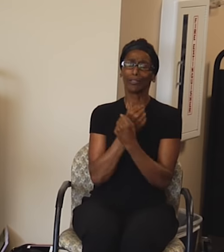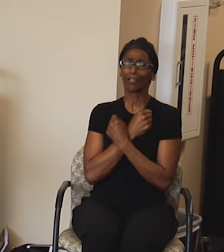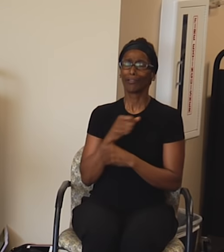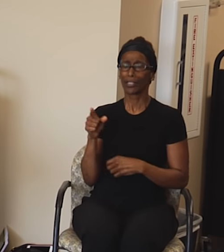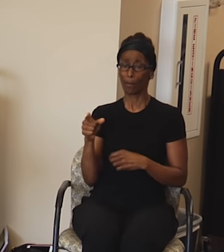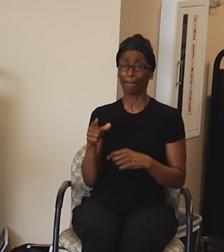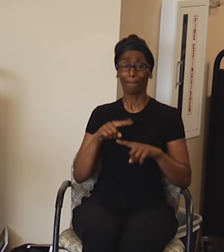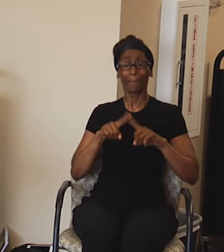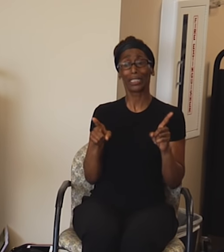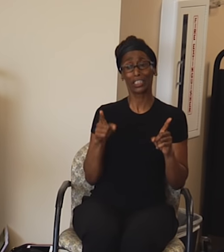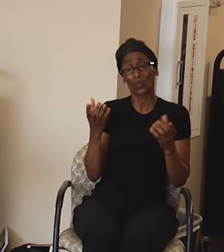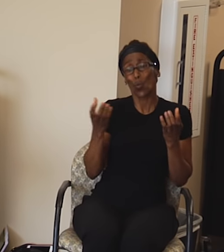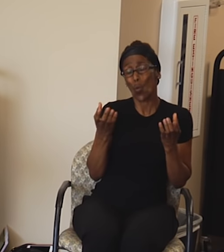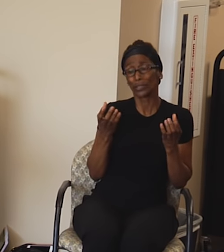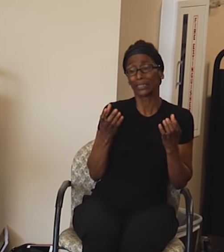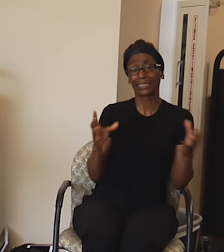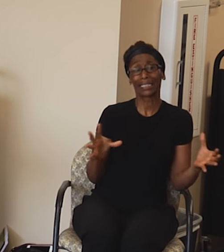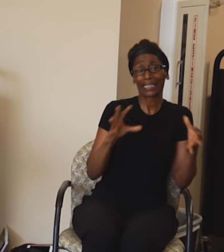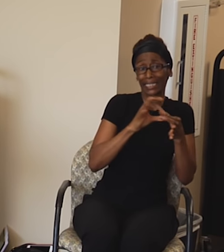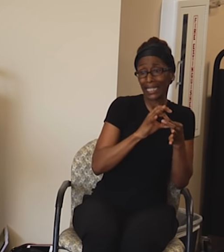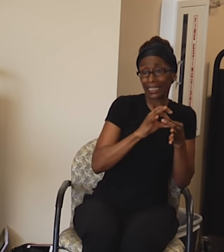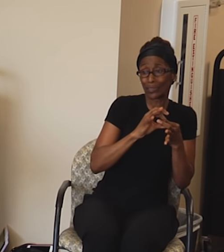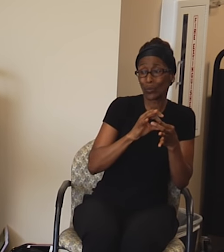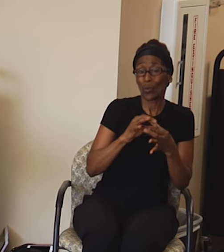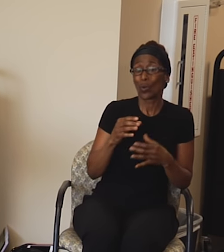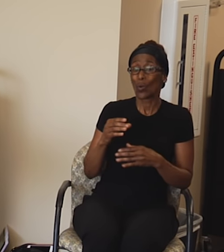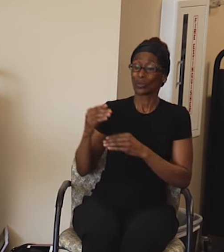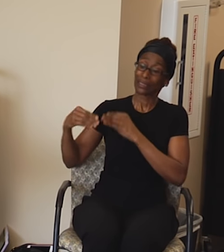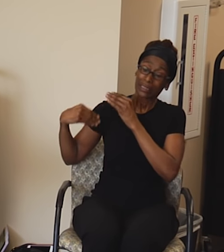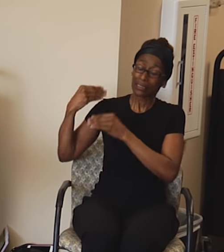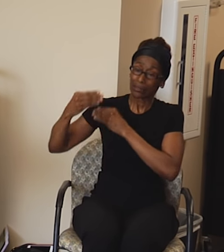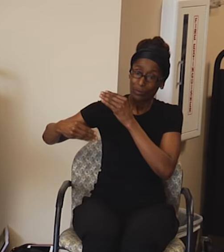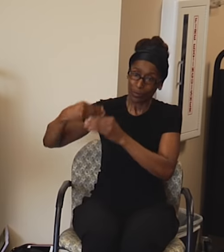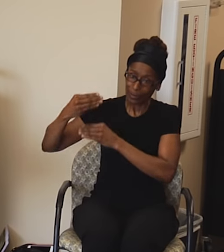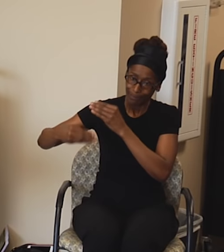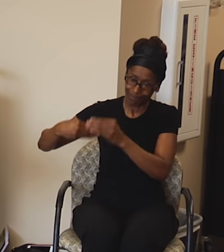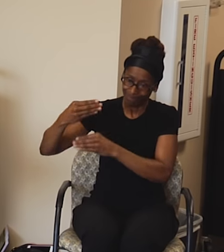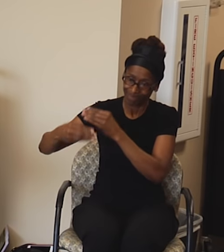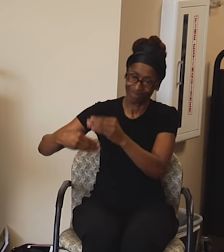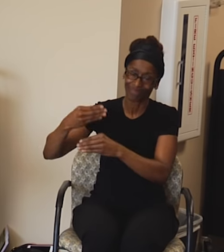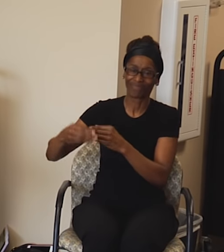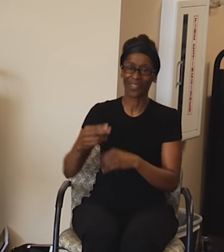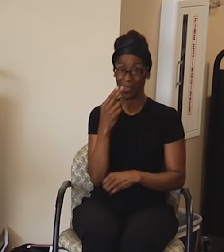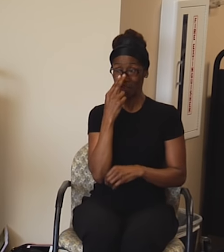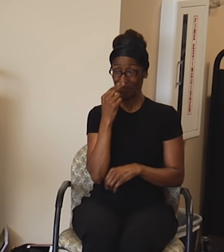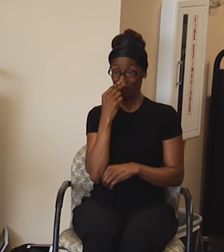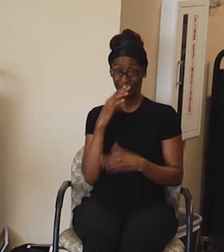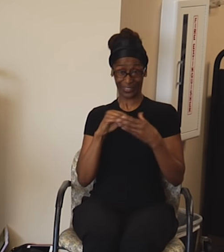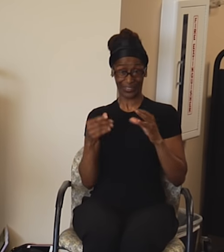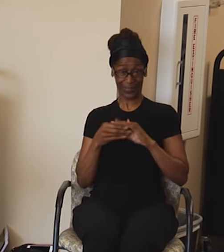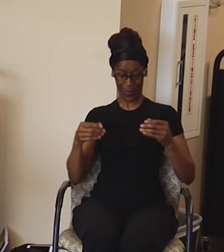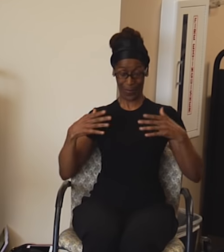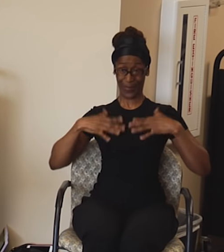with his loved ones on both sides, both the older generation and the younger generation. But the funny story about the uniform